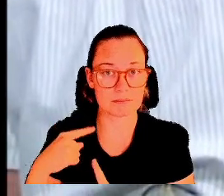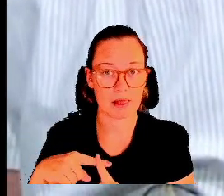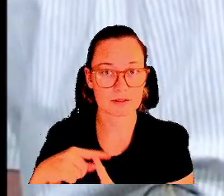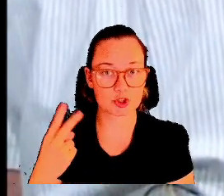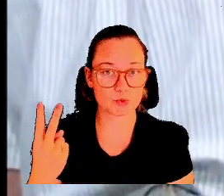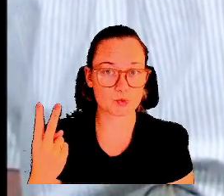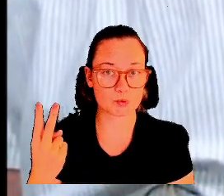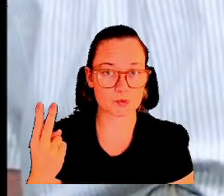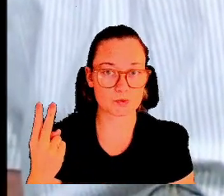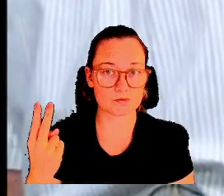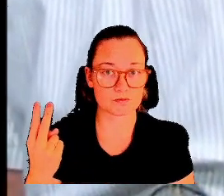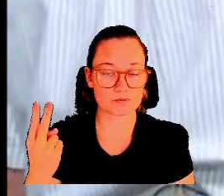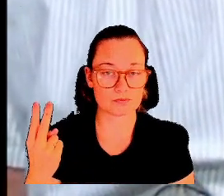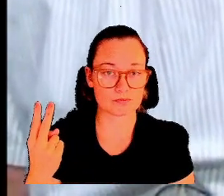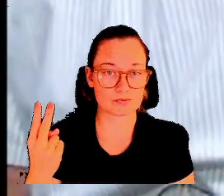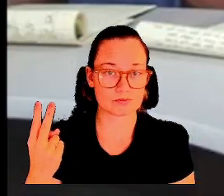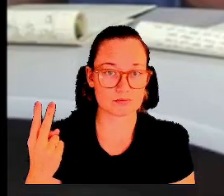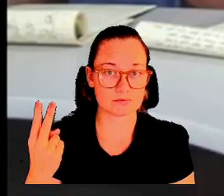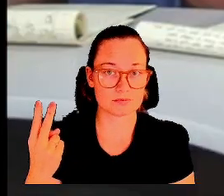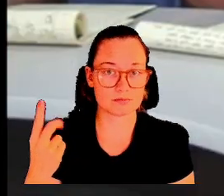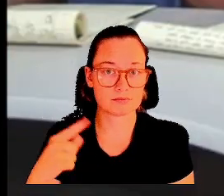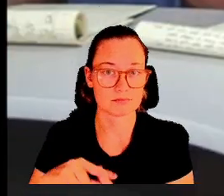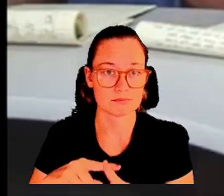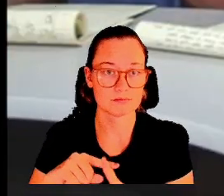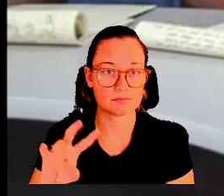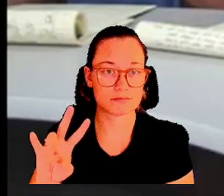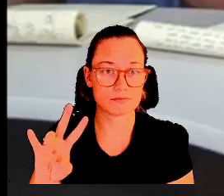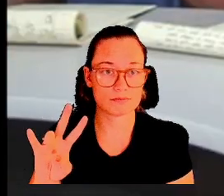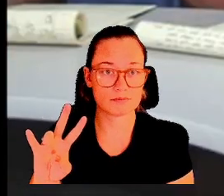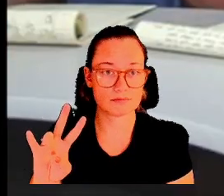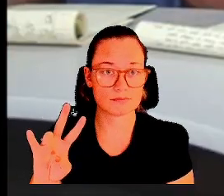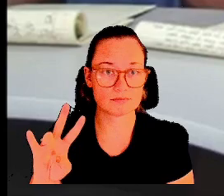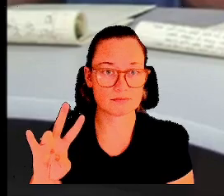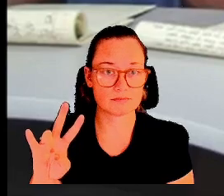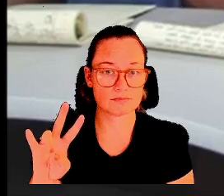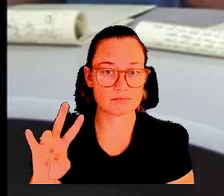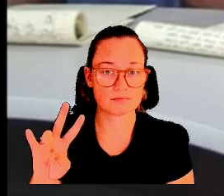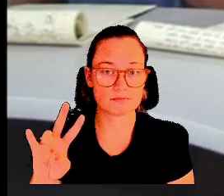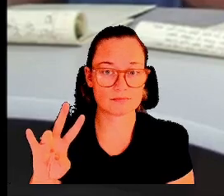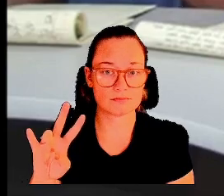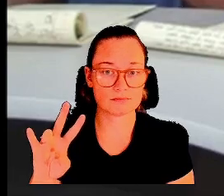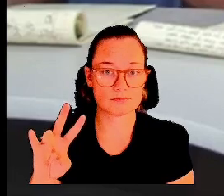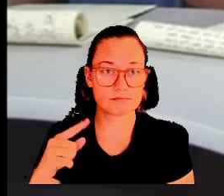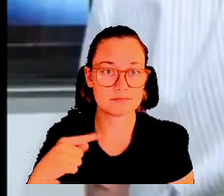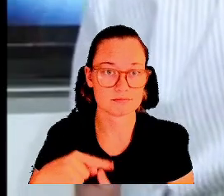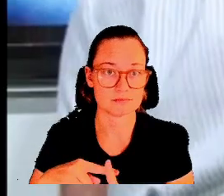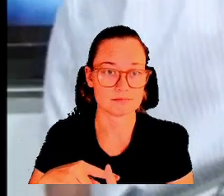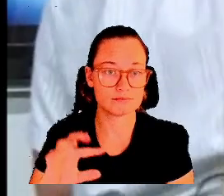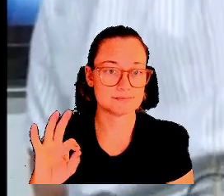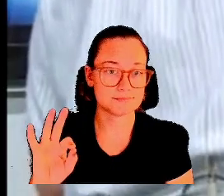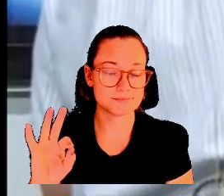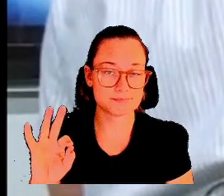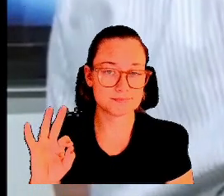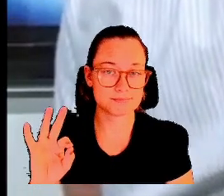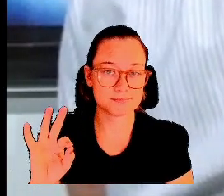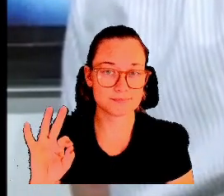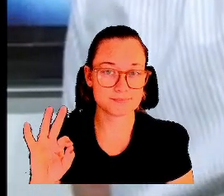plus 2 plus 7 plus 9